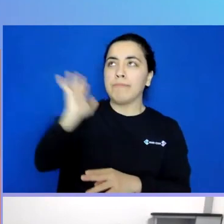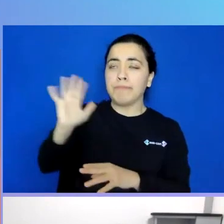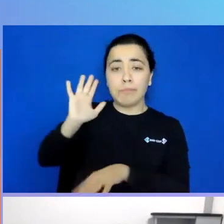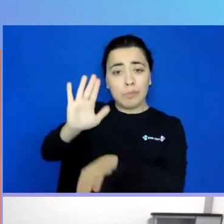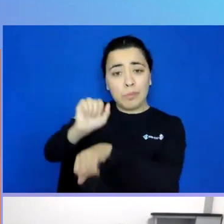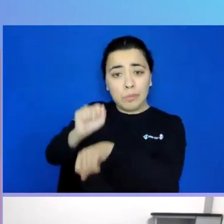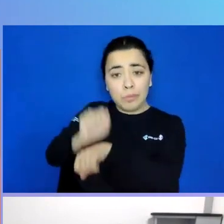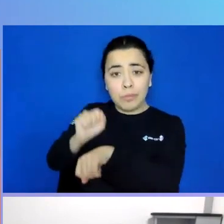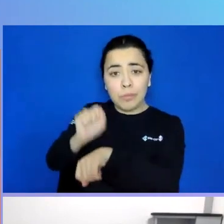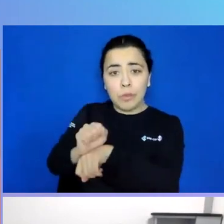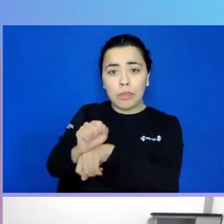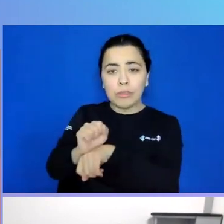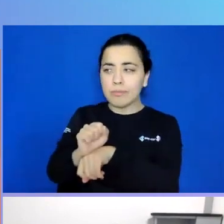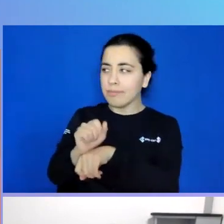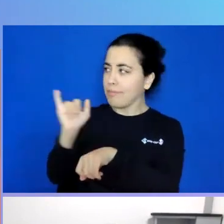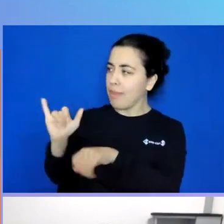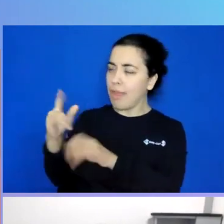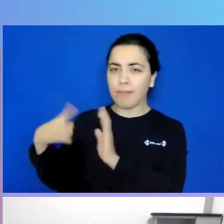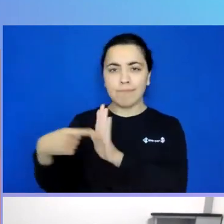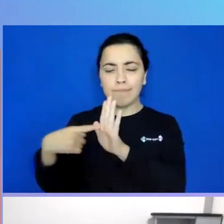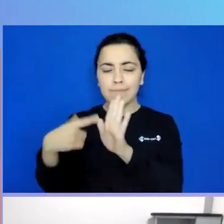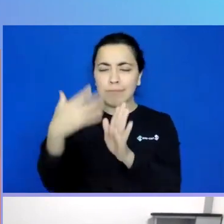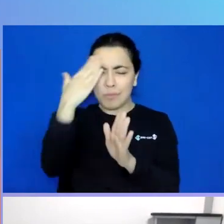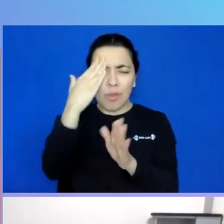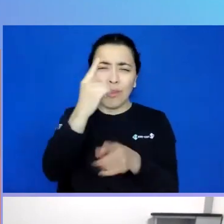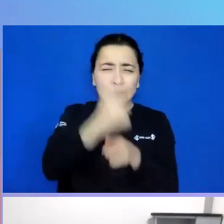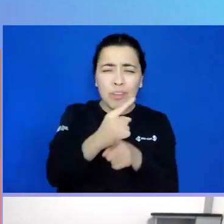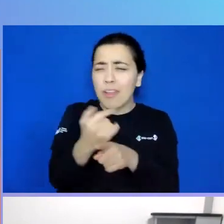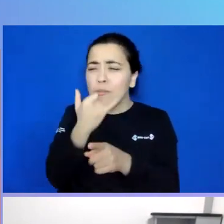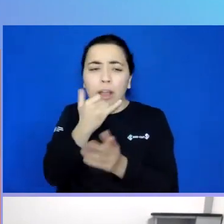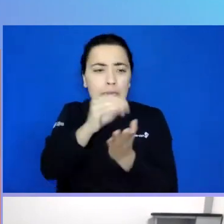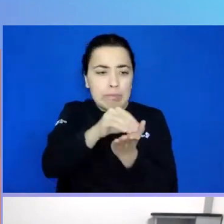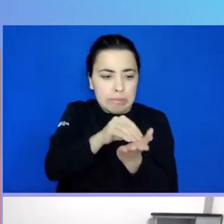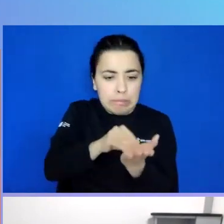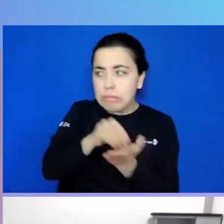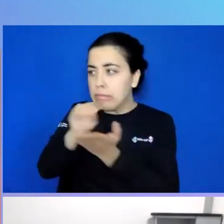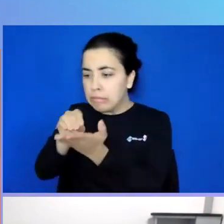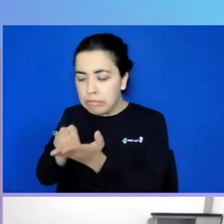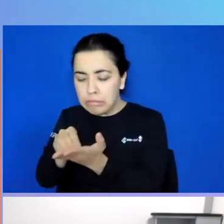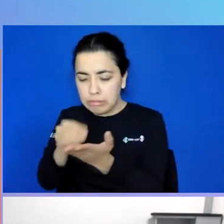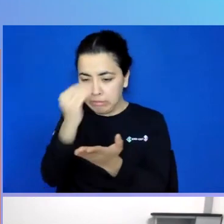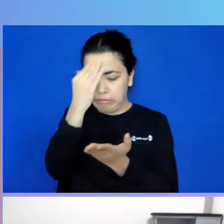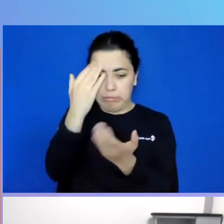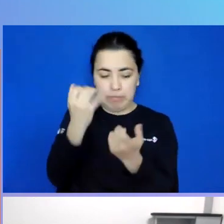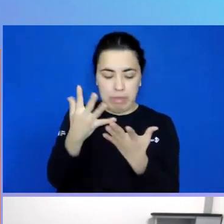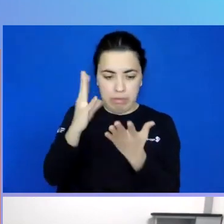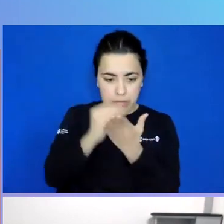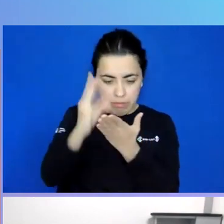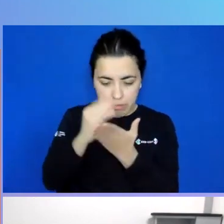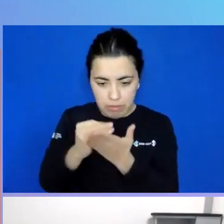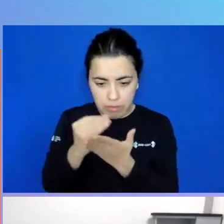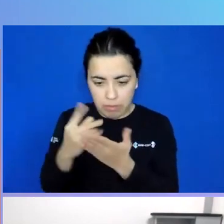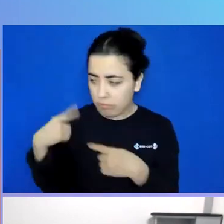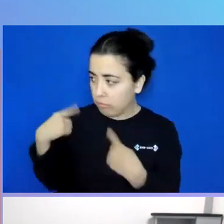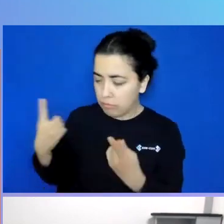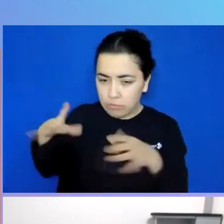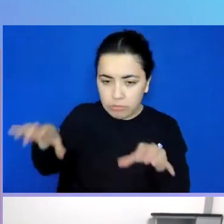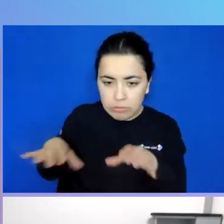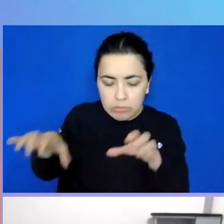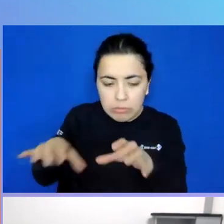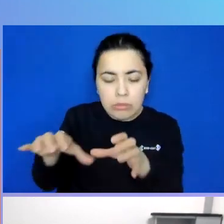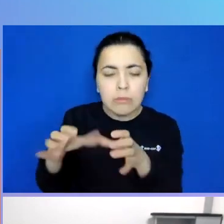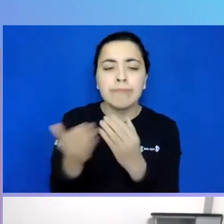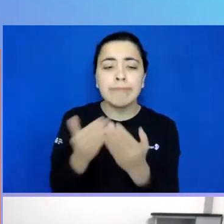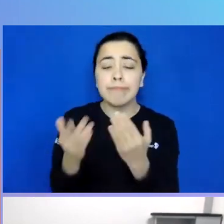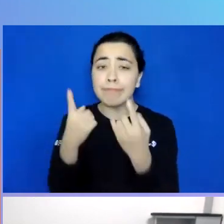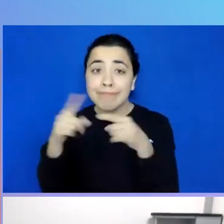went right and wrong. There's going to be a lot that you can learn from the things that have already been done. Whether it